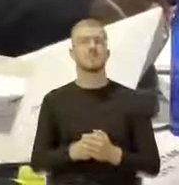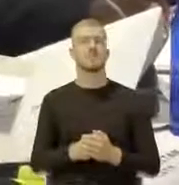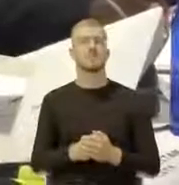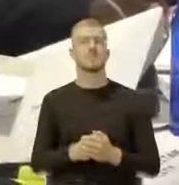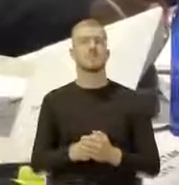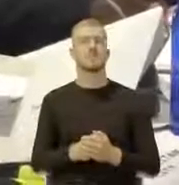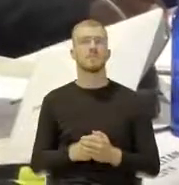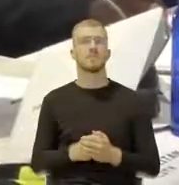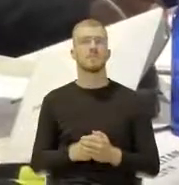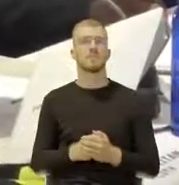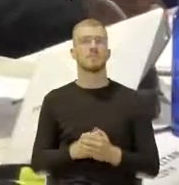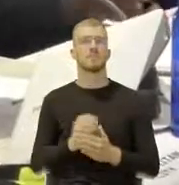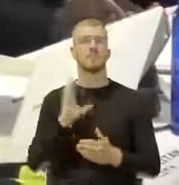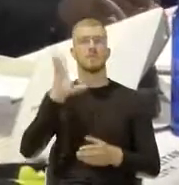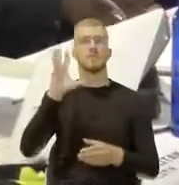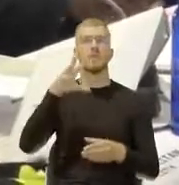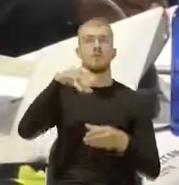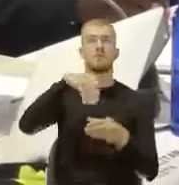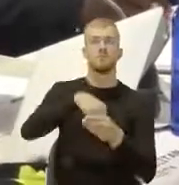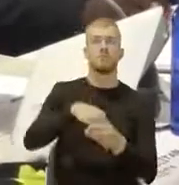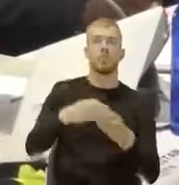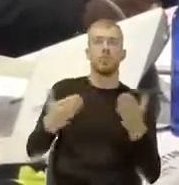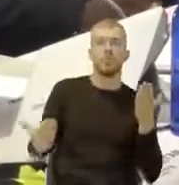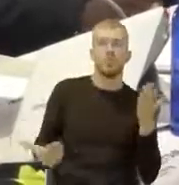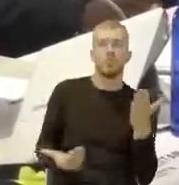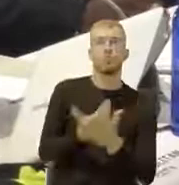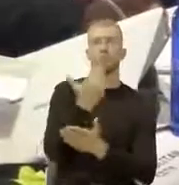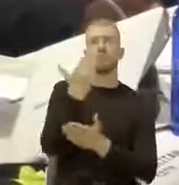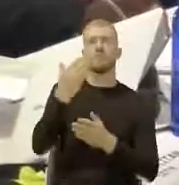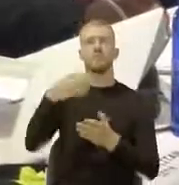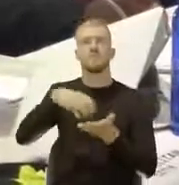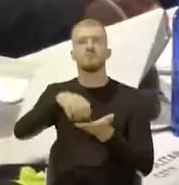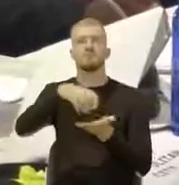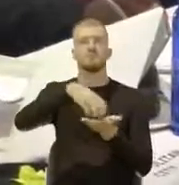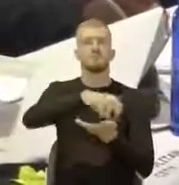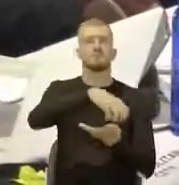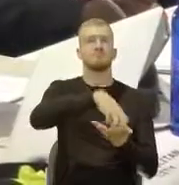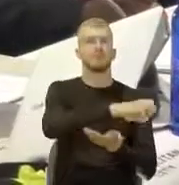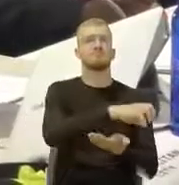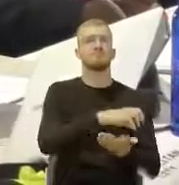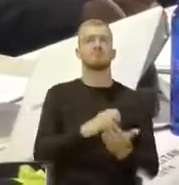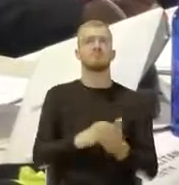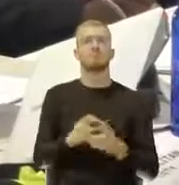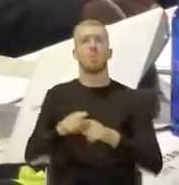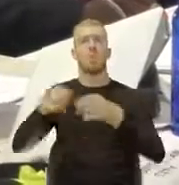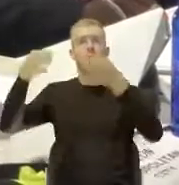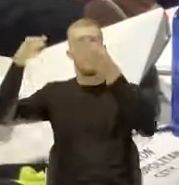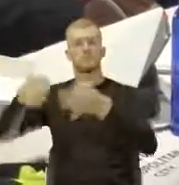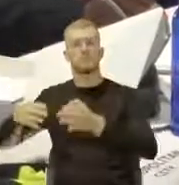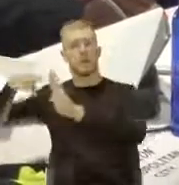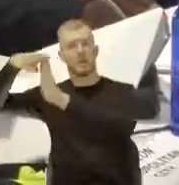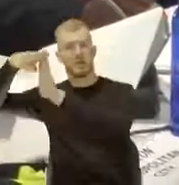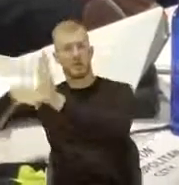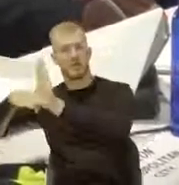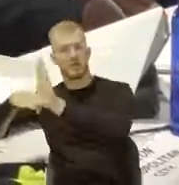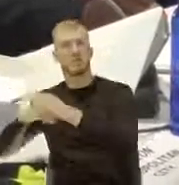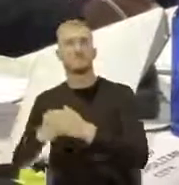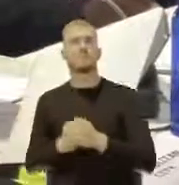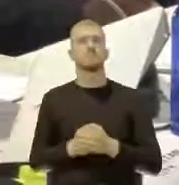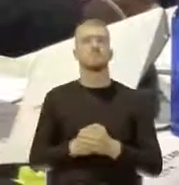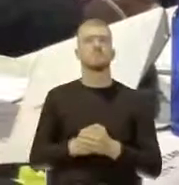program. This track will be composed of about a